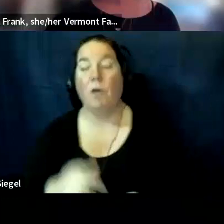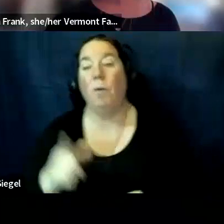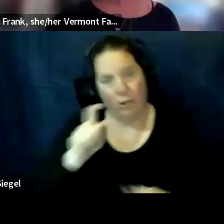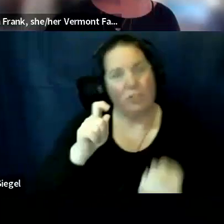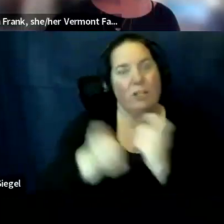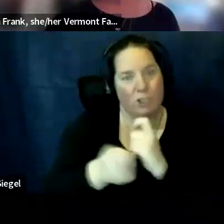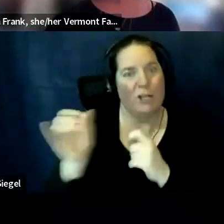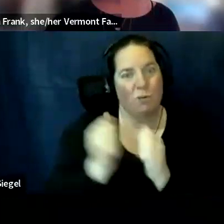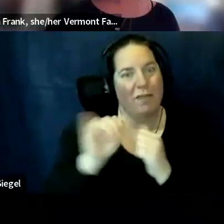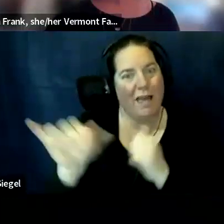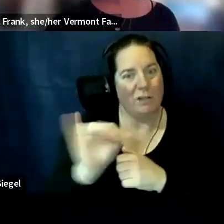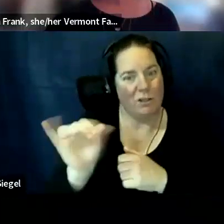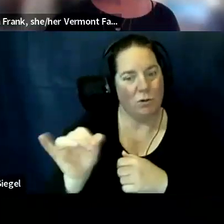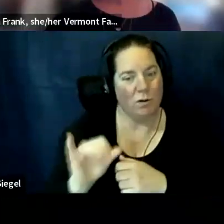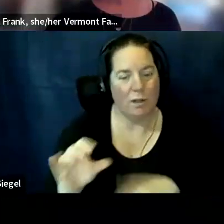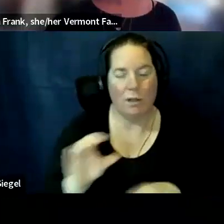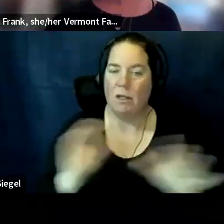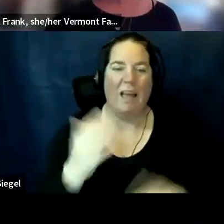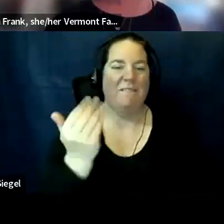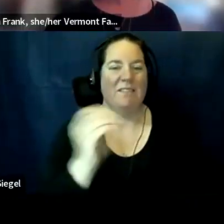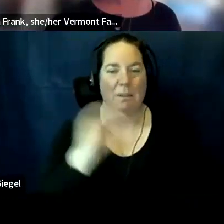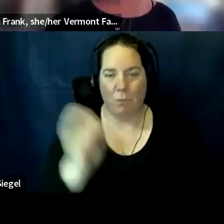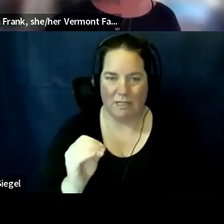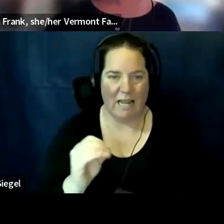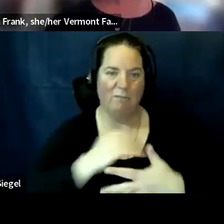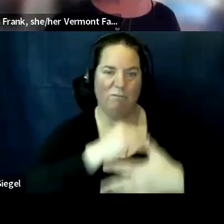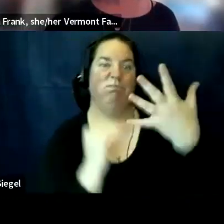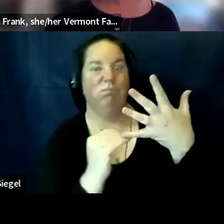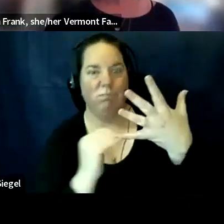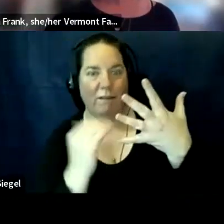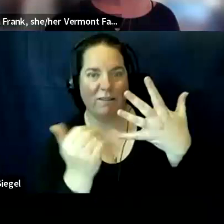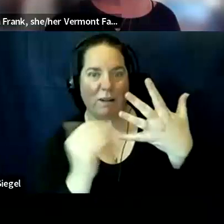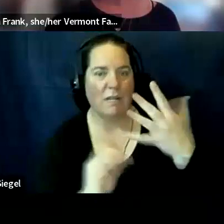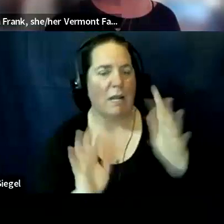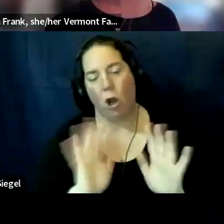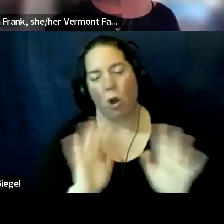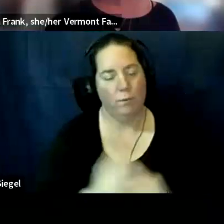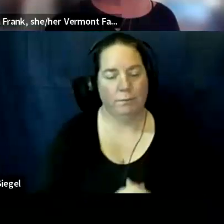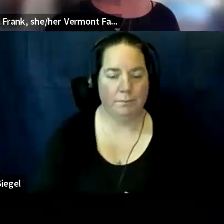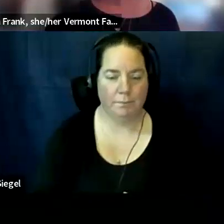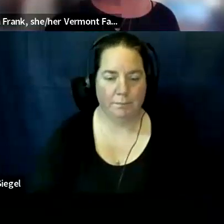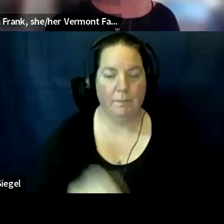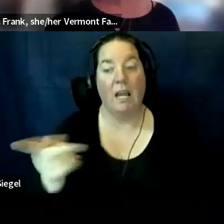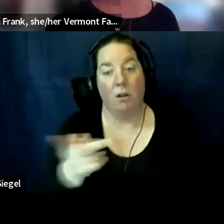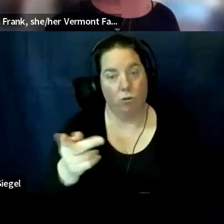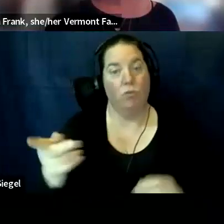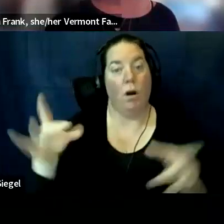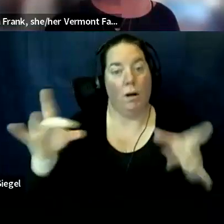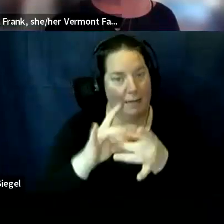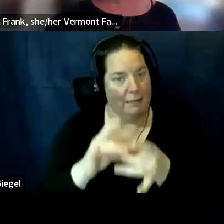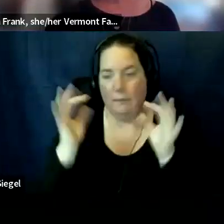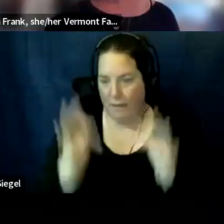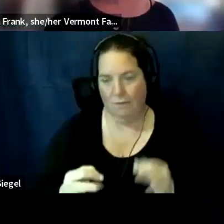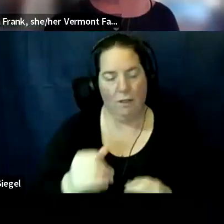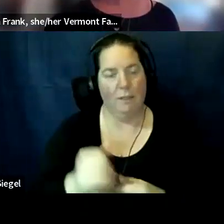about next week. Because yes, Okay. there is no longer that 15th percentile starting Right. July 1. Mhm. Right. And those two things are connected. You're not wrong. They are totally